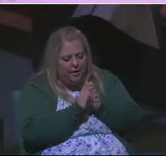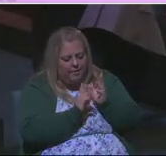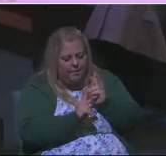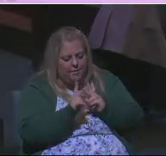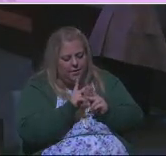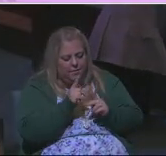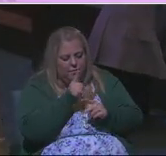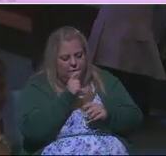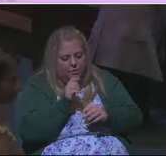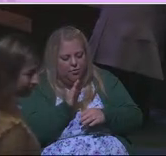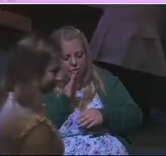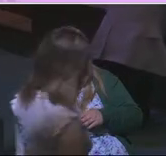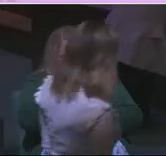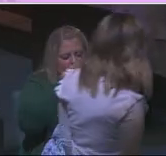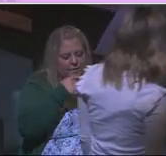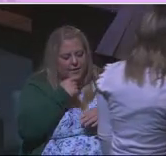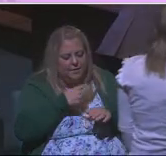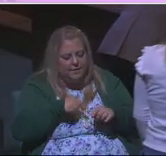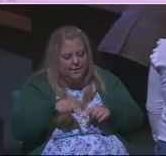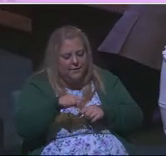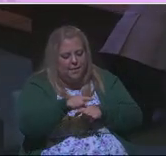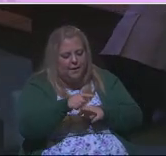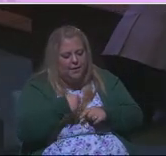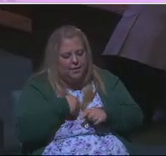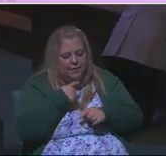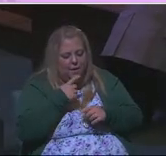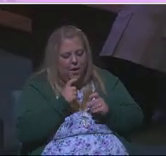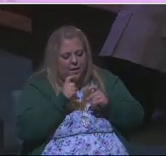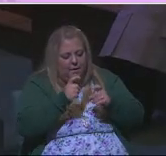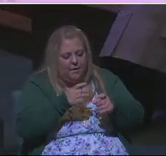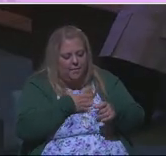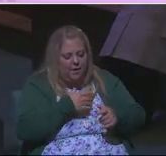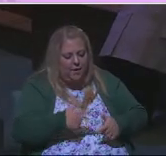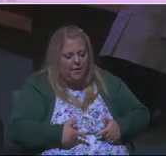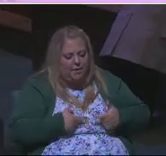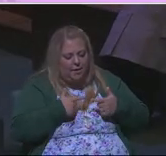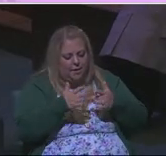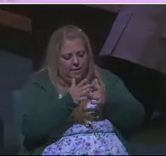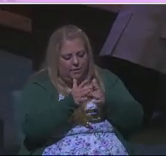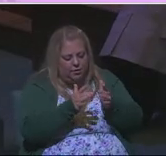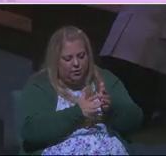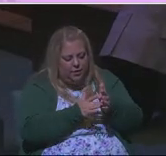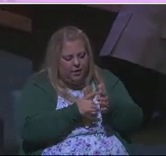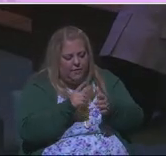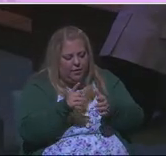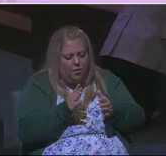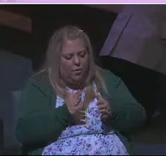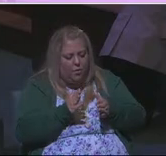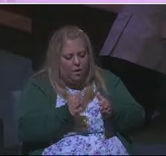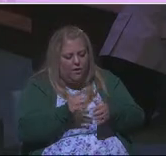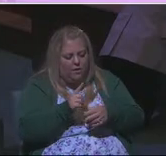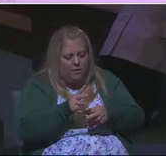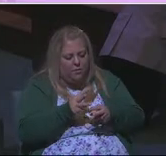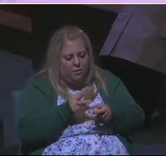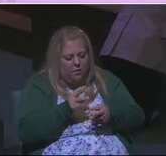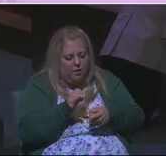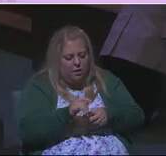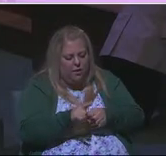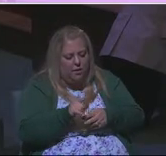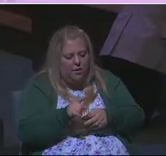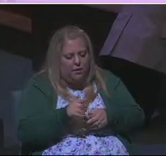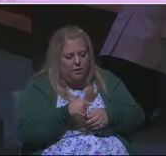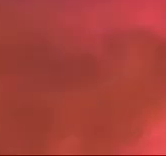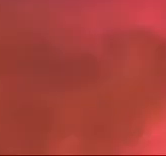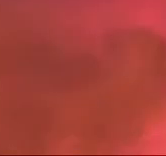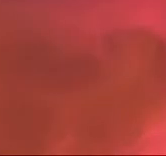they'll just step out and say, I want to give my life to Jesus today. Have your will and your way in every heart and life in Christ's name. Heads bowed and